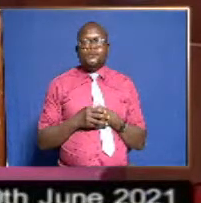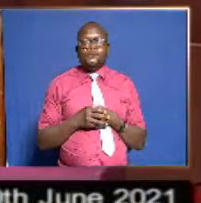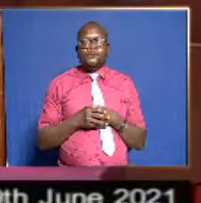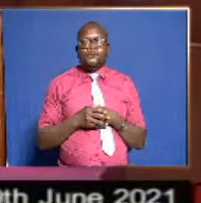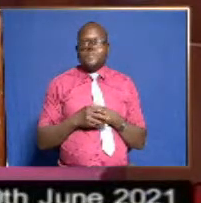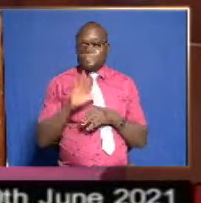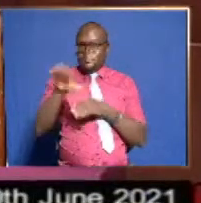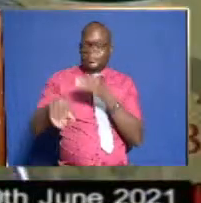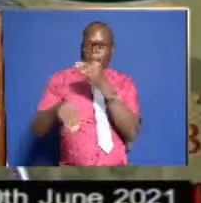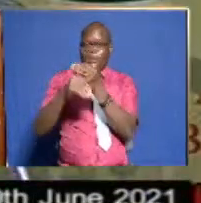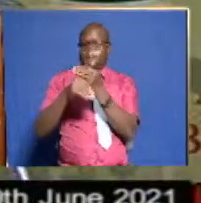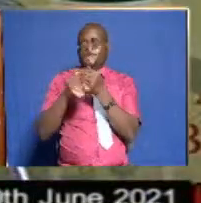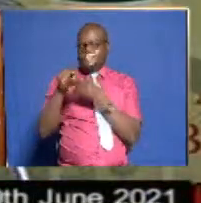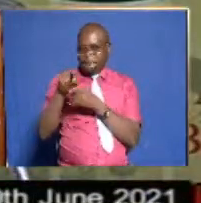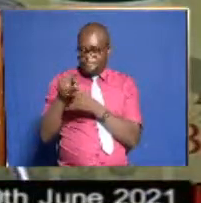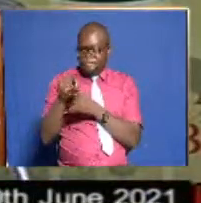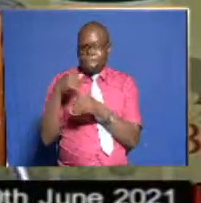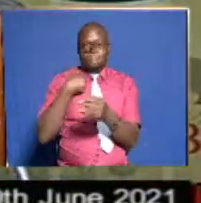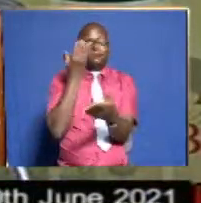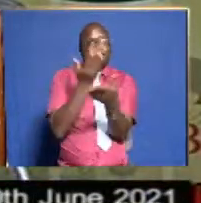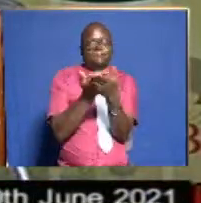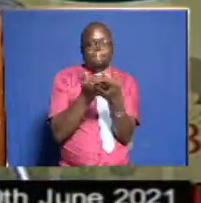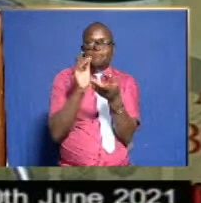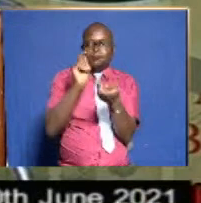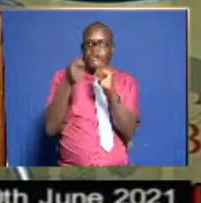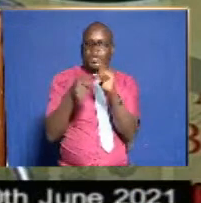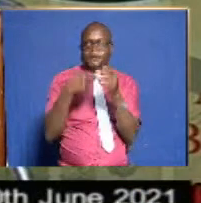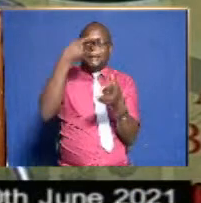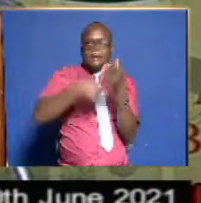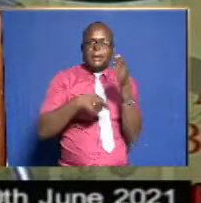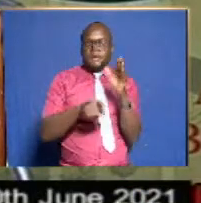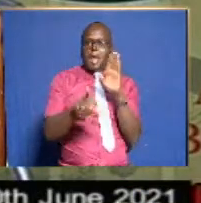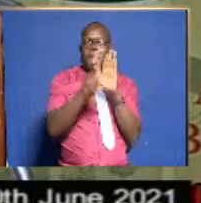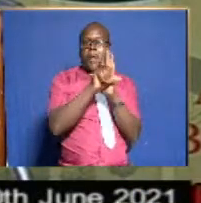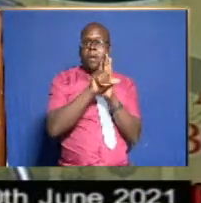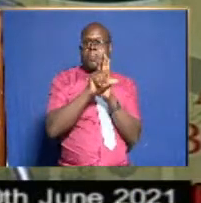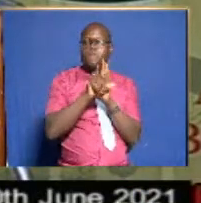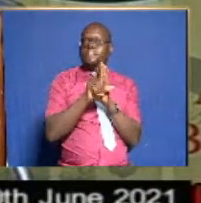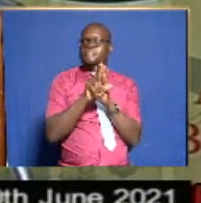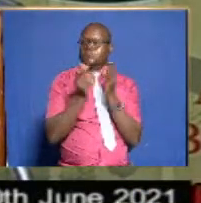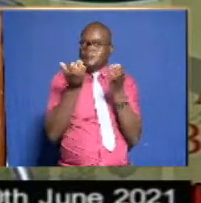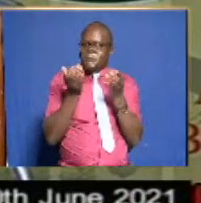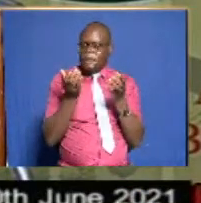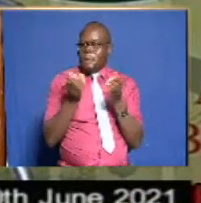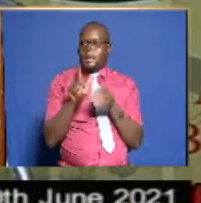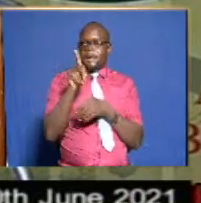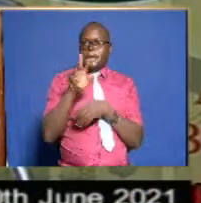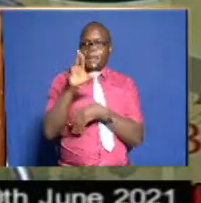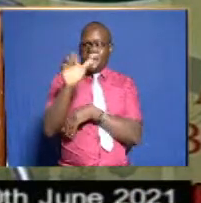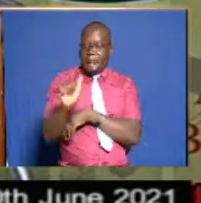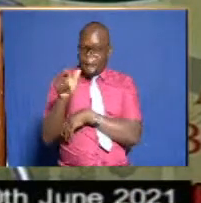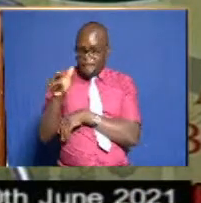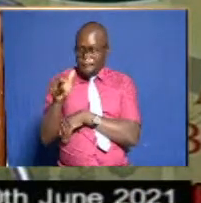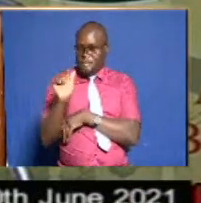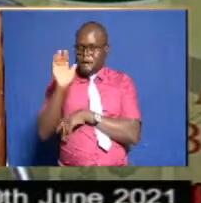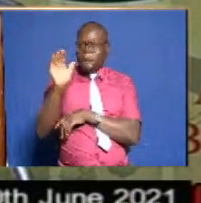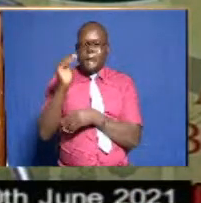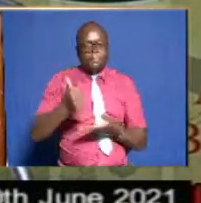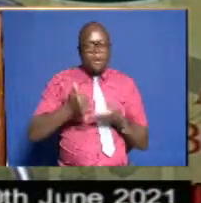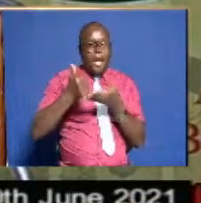In addition, I propose to amend the Tax Procedures Act to empower the Kenya Revenue Authority seek